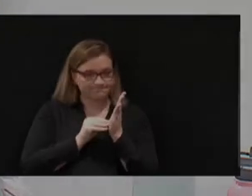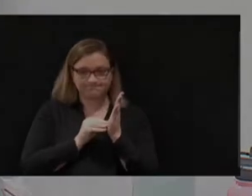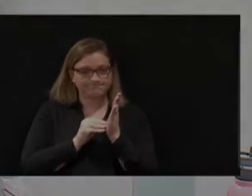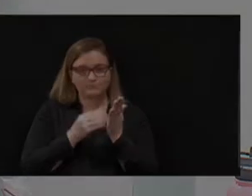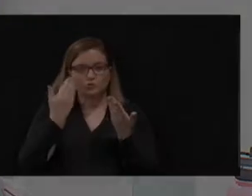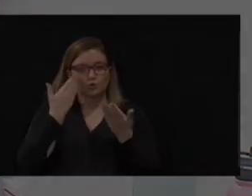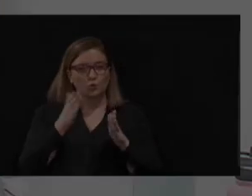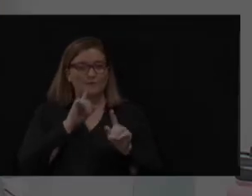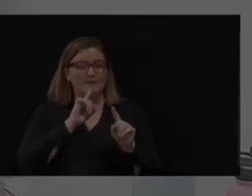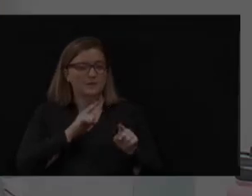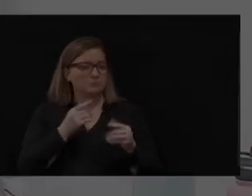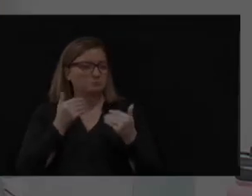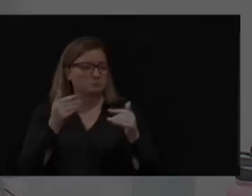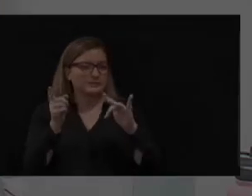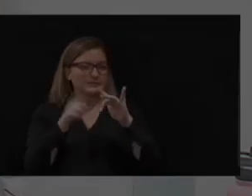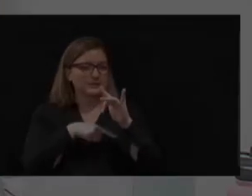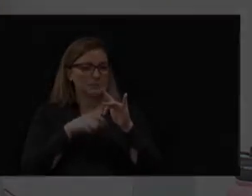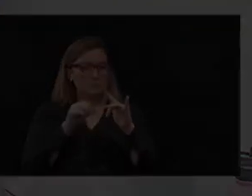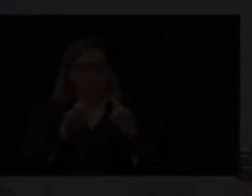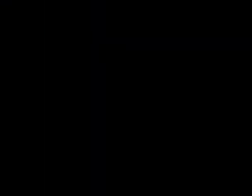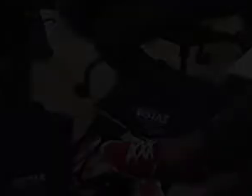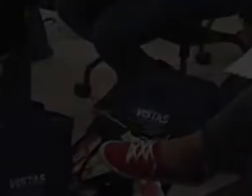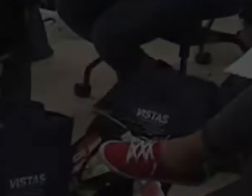question mark.